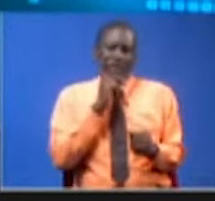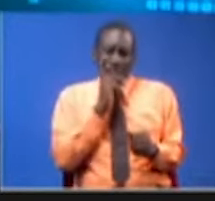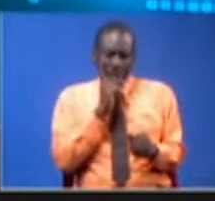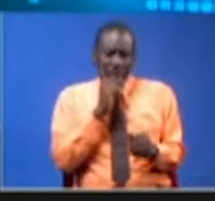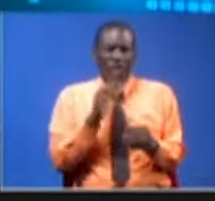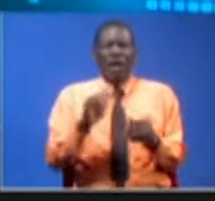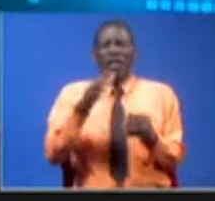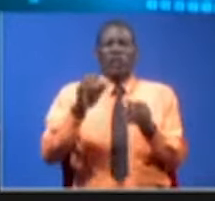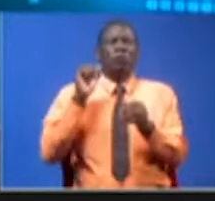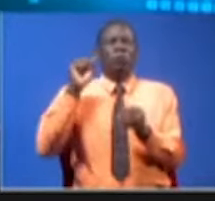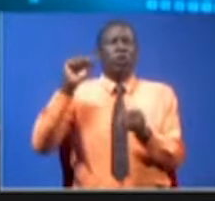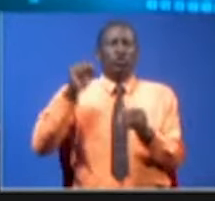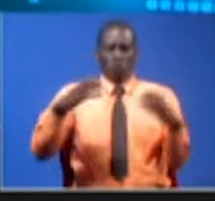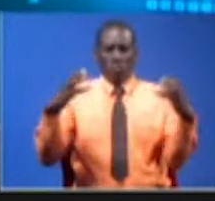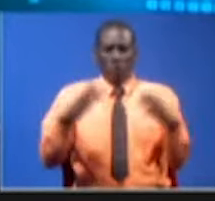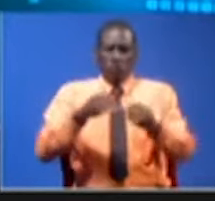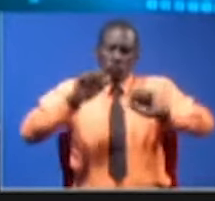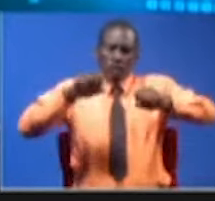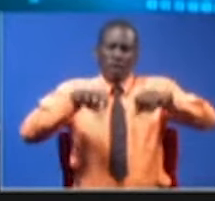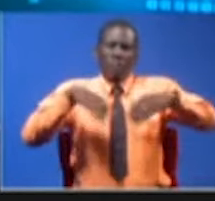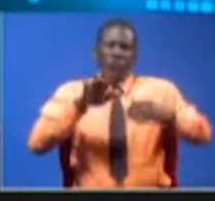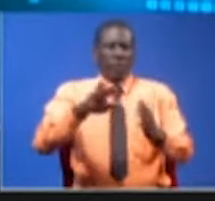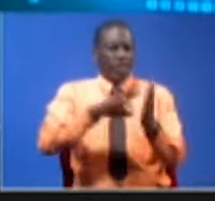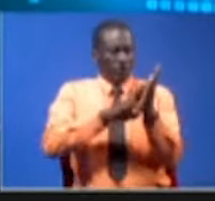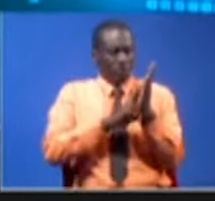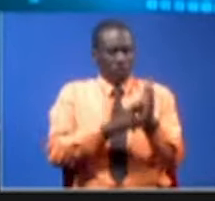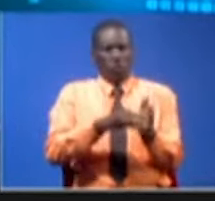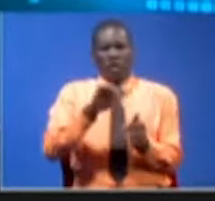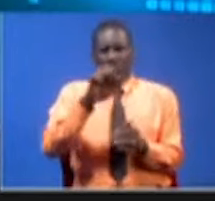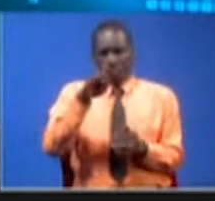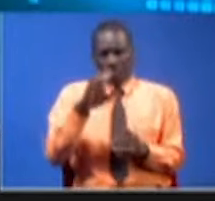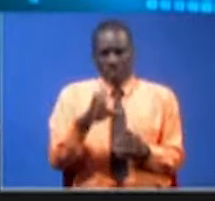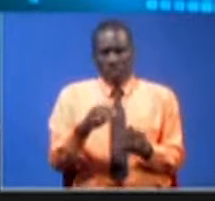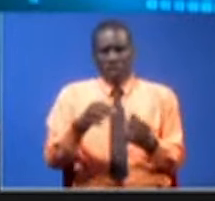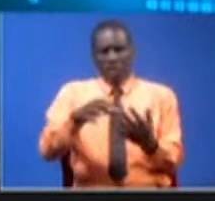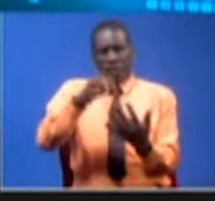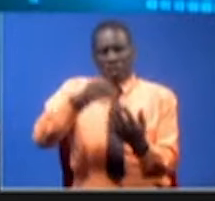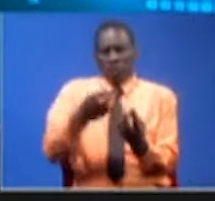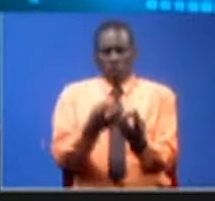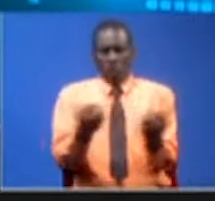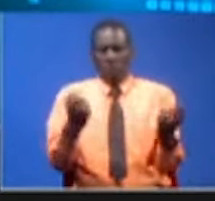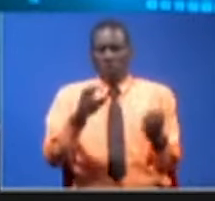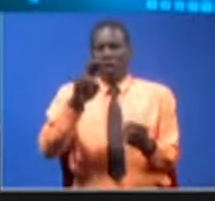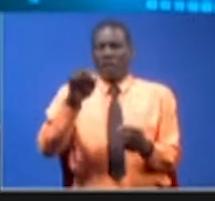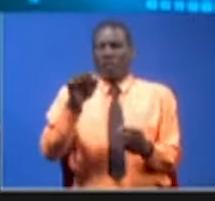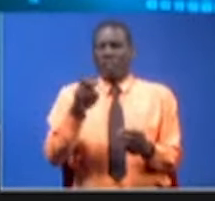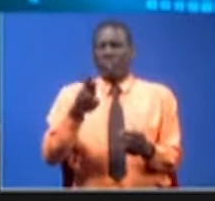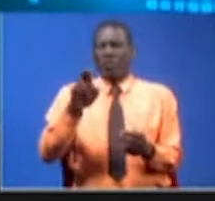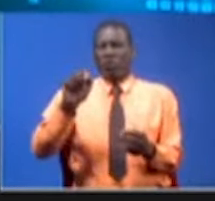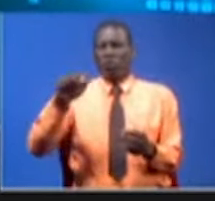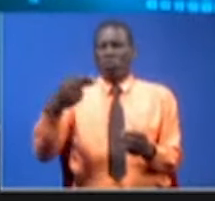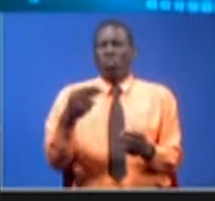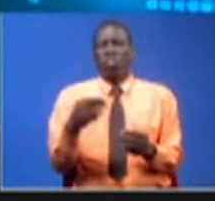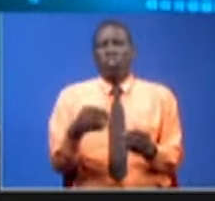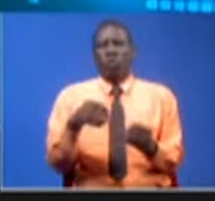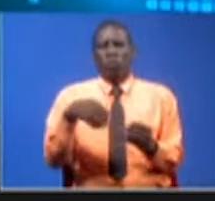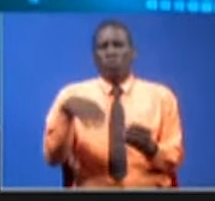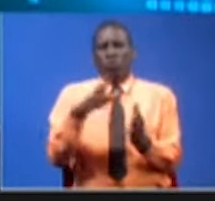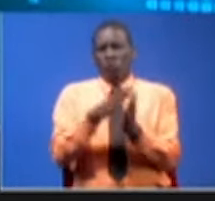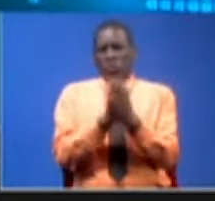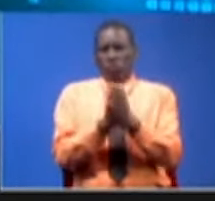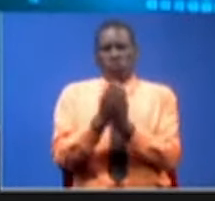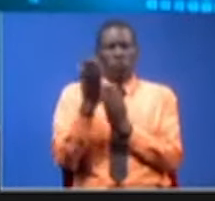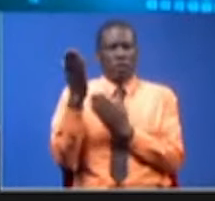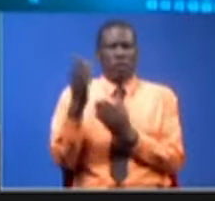parties to agree on their representatives to the IEBC selection panel. And to his Ruth Sarmoy Chisenge kicks us